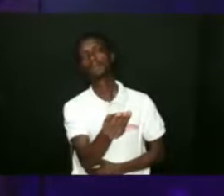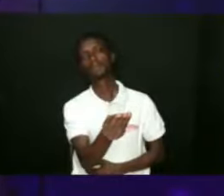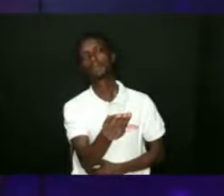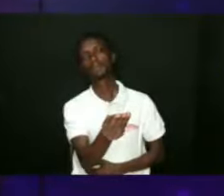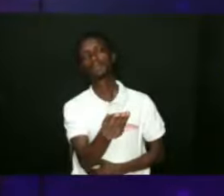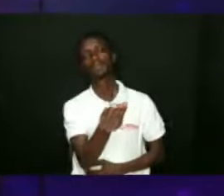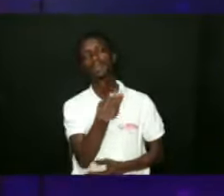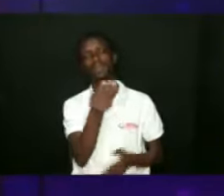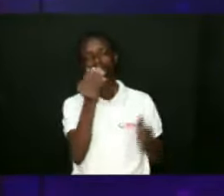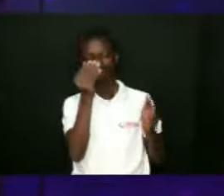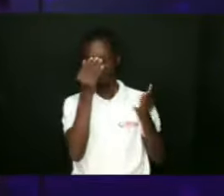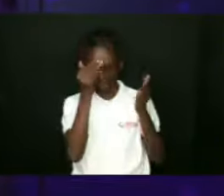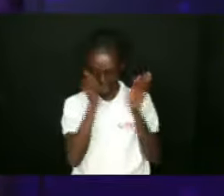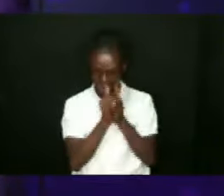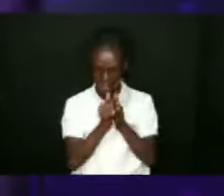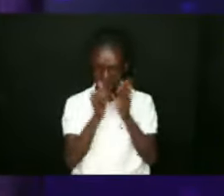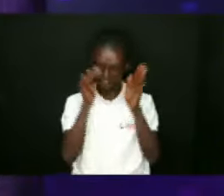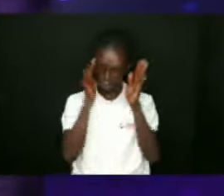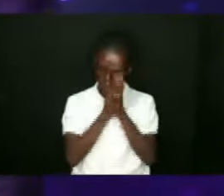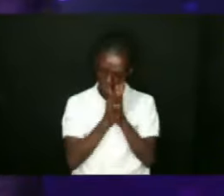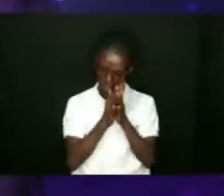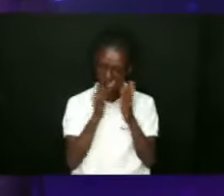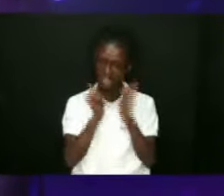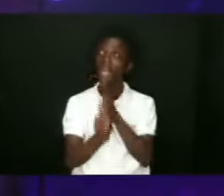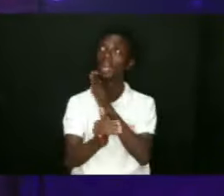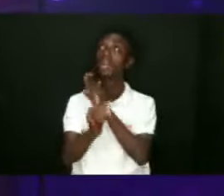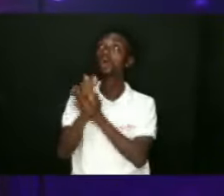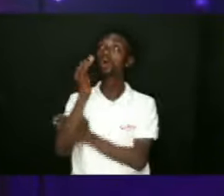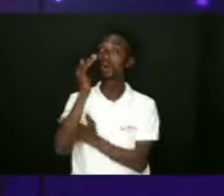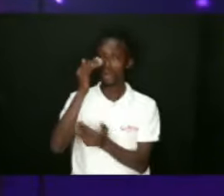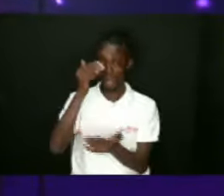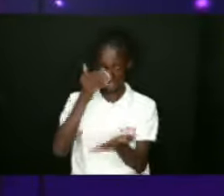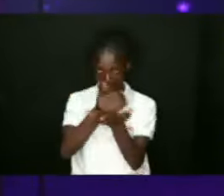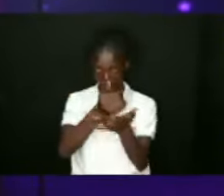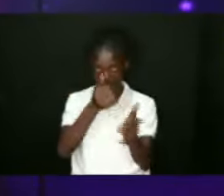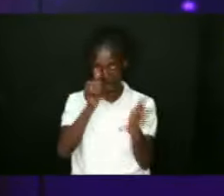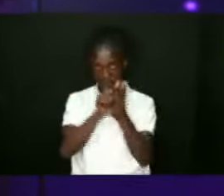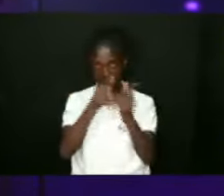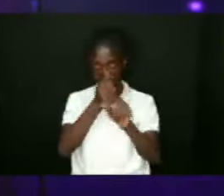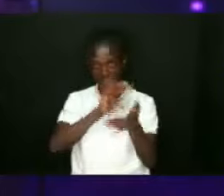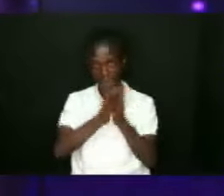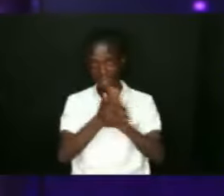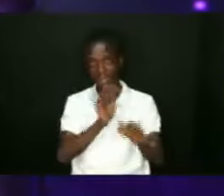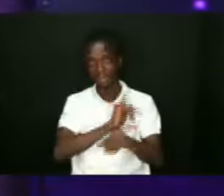you to pray tonight. Say, Lord, make me an agate.